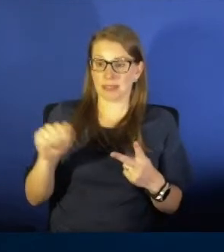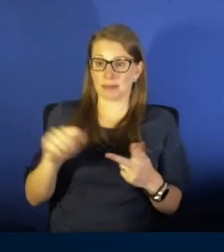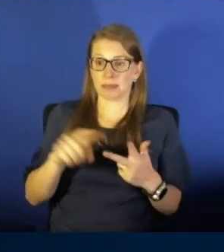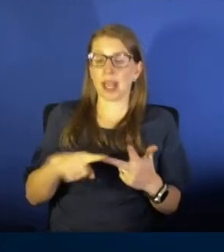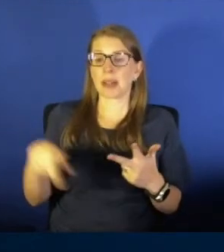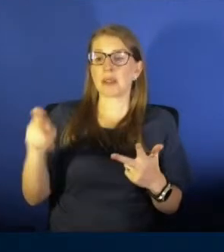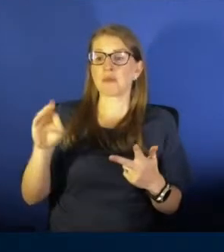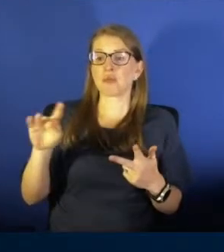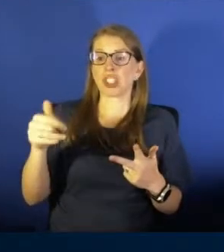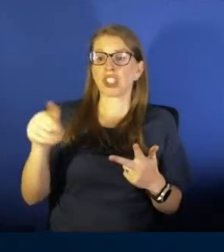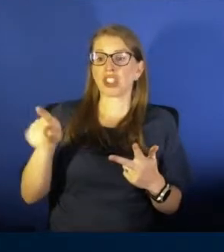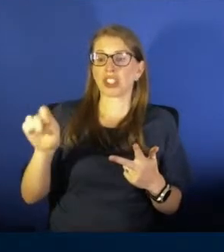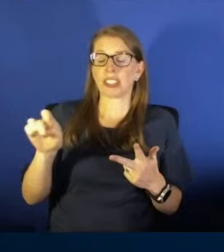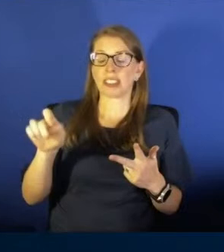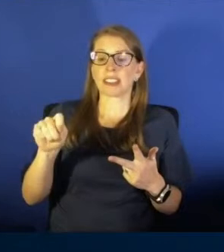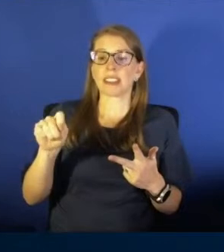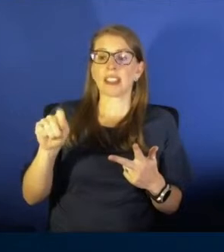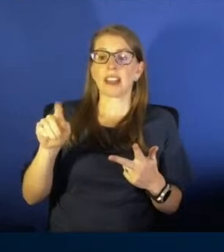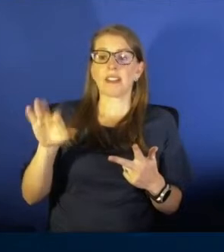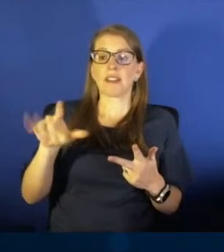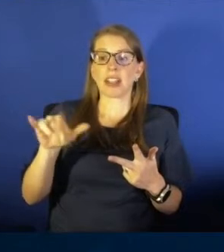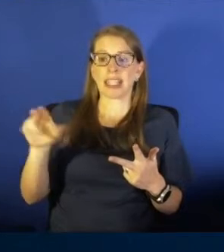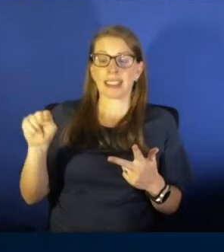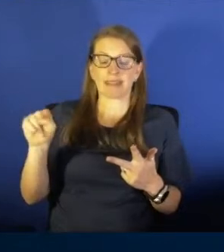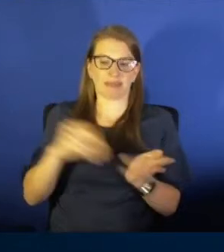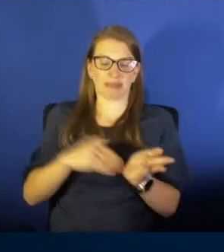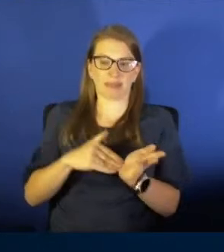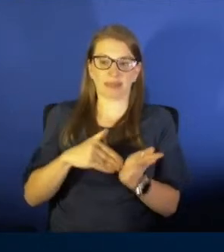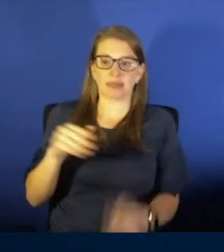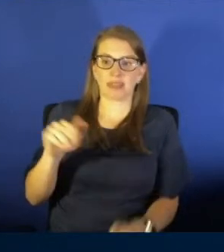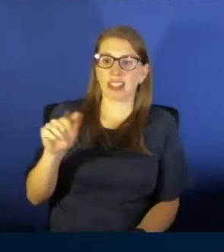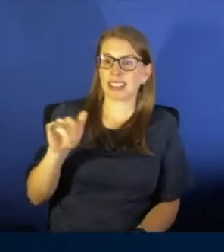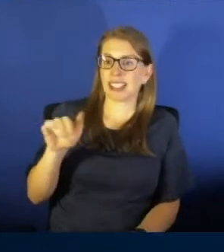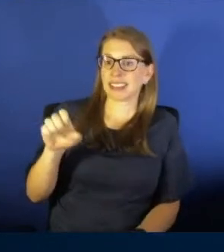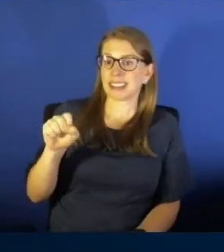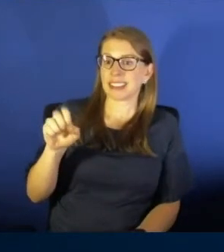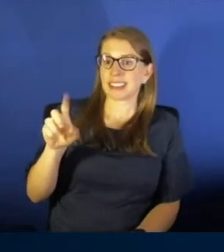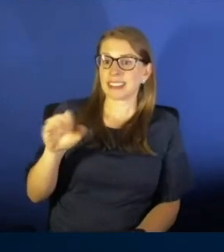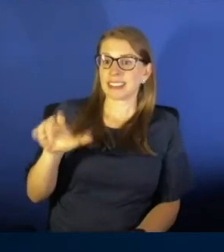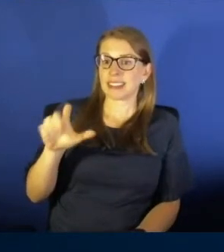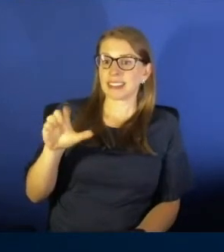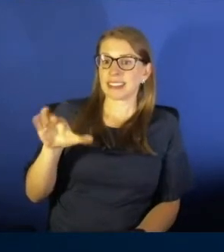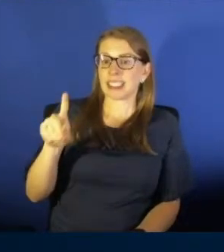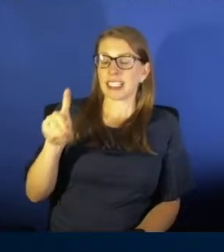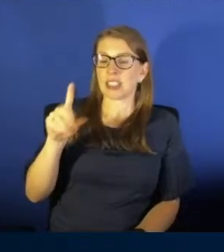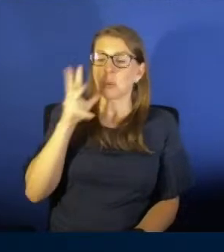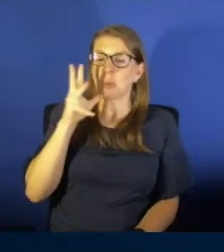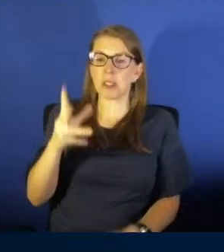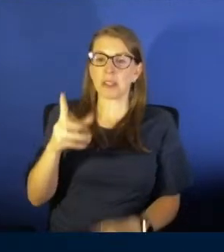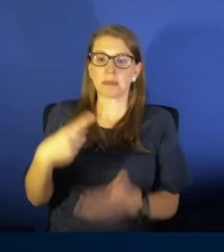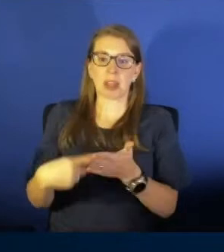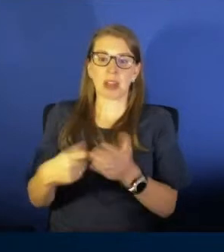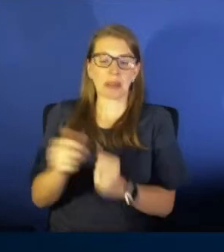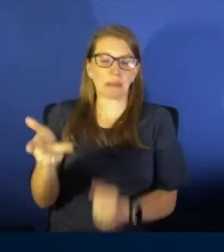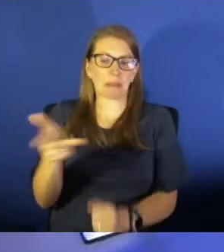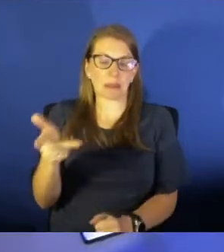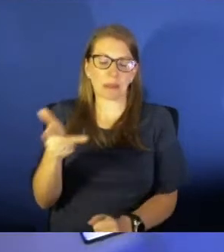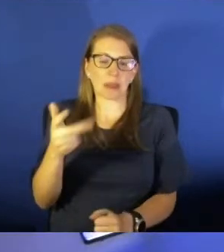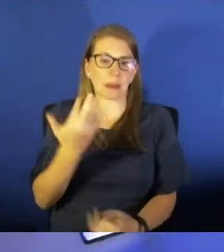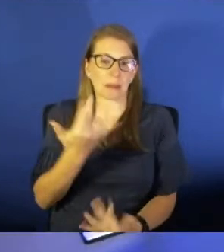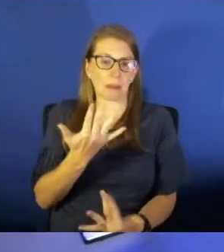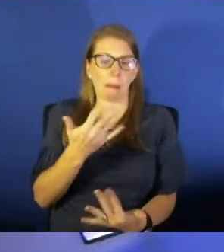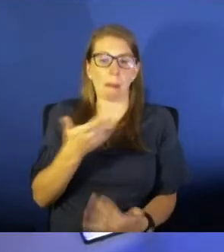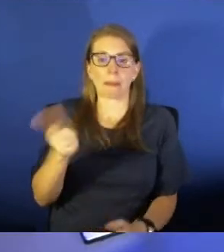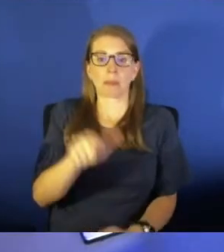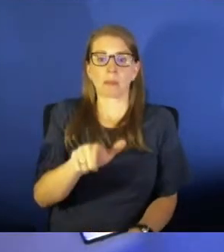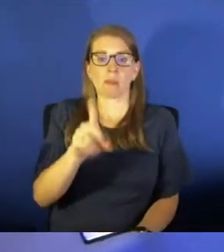you ladies here in just a moment. Alexis Del Cid is going to talk with them. So hang tight for us, ladies. And we want to talk with Dr. Zorn